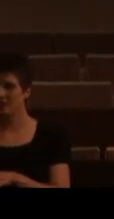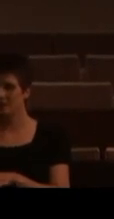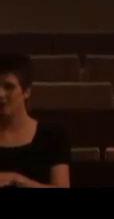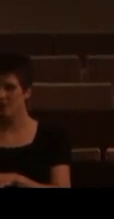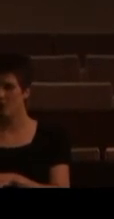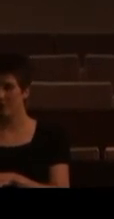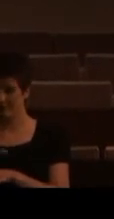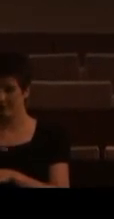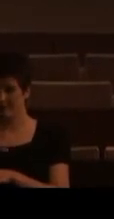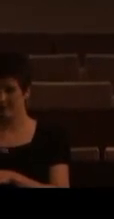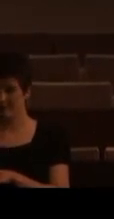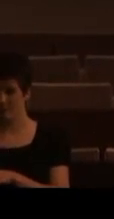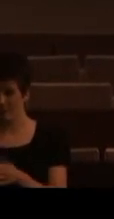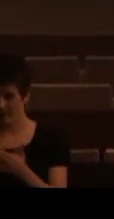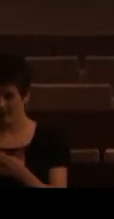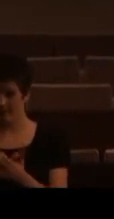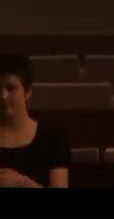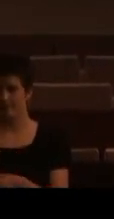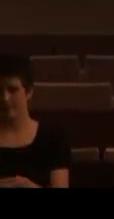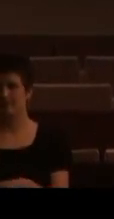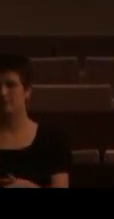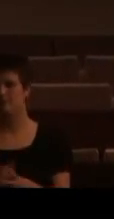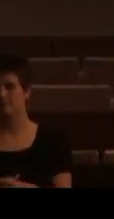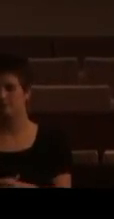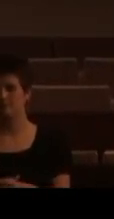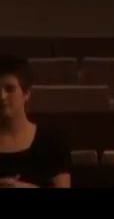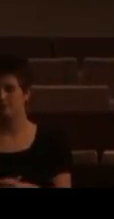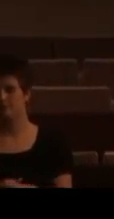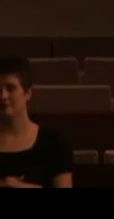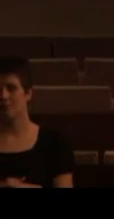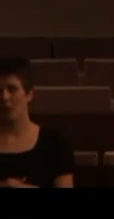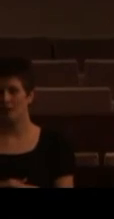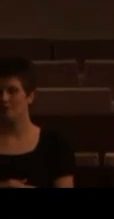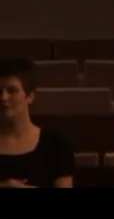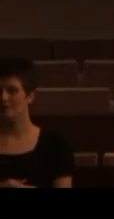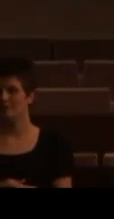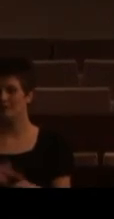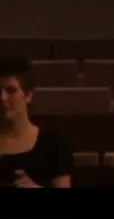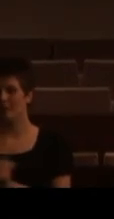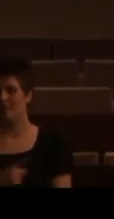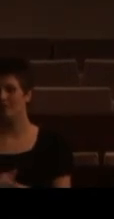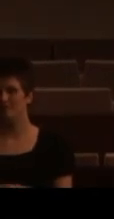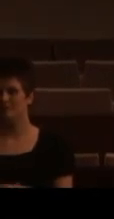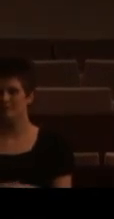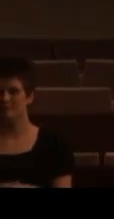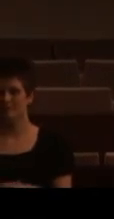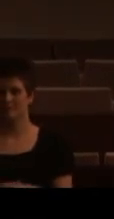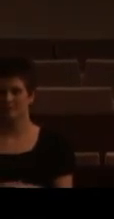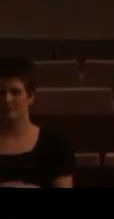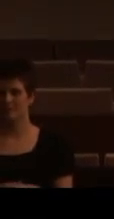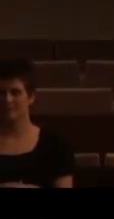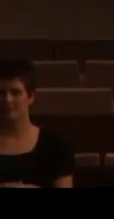so-and-so's children of so-and-so. Again, these are the pioneer families. And